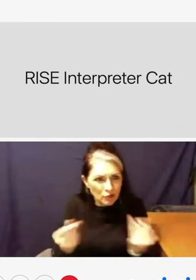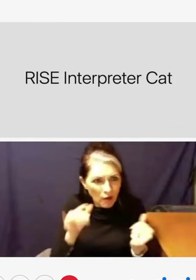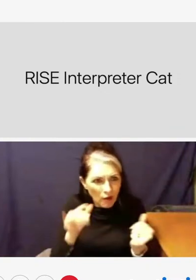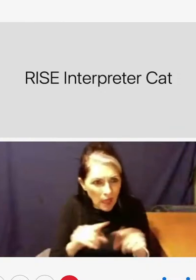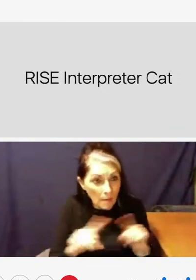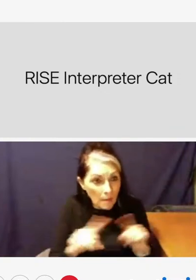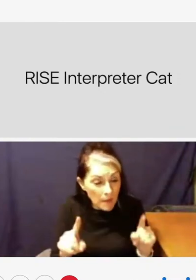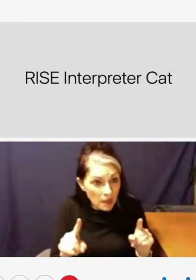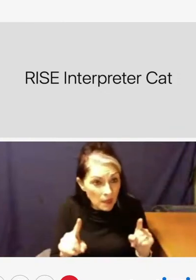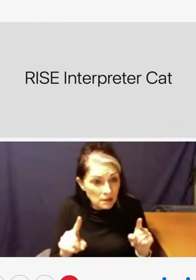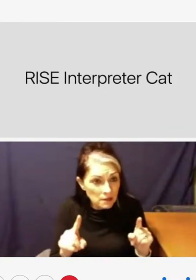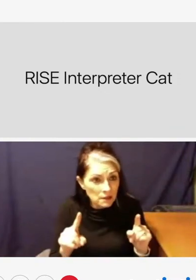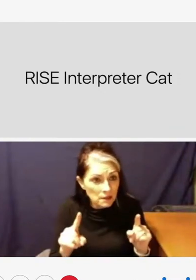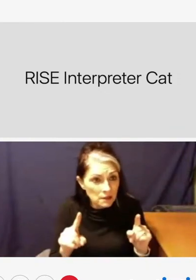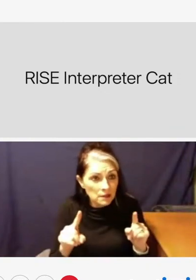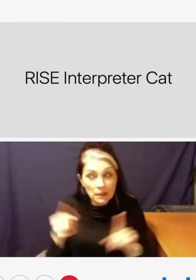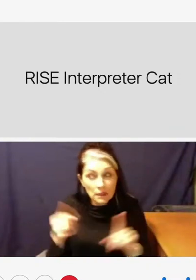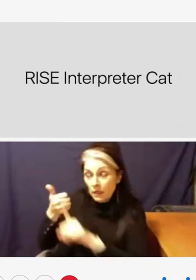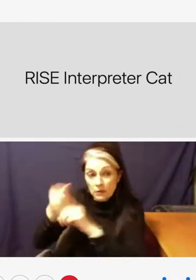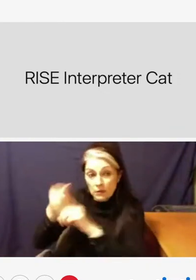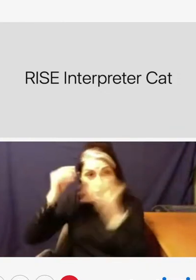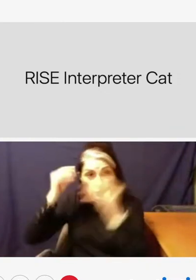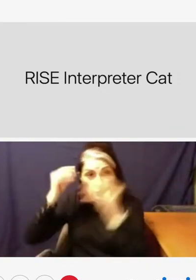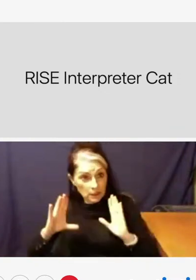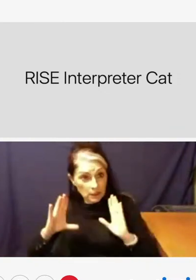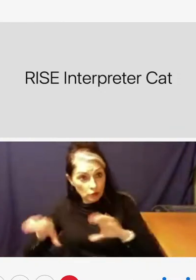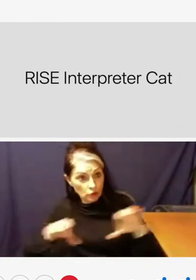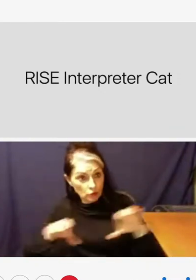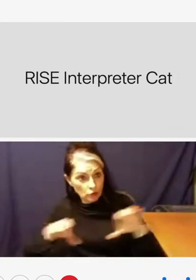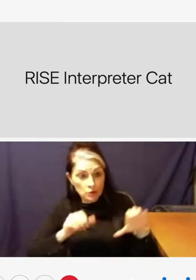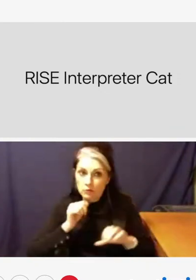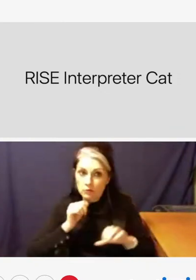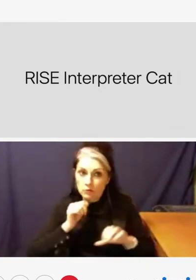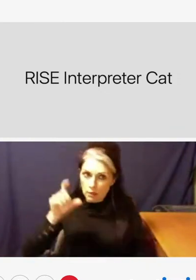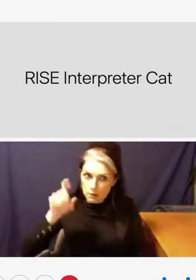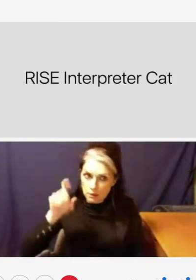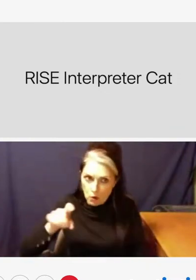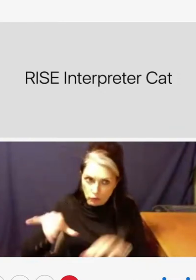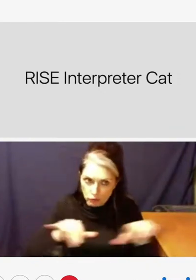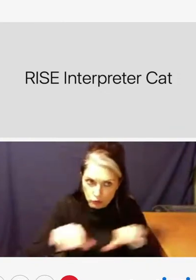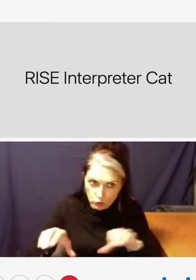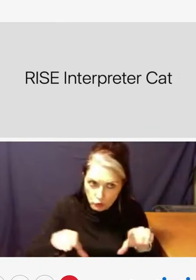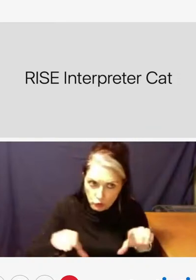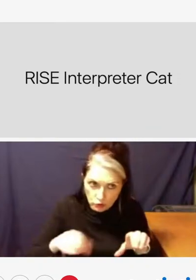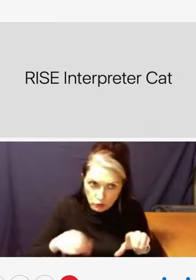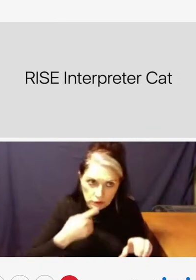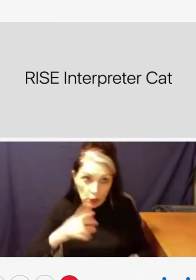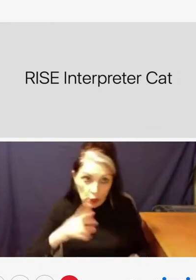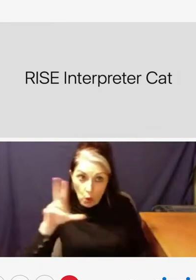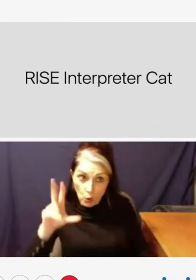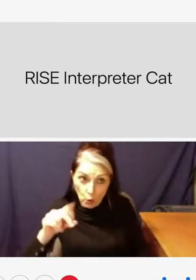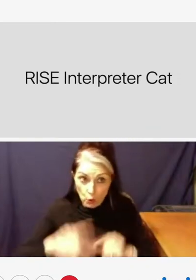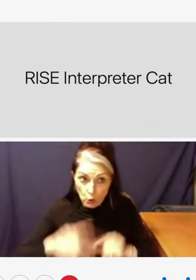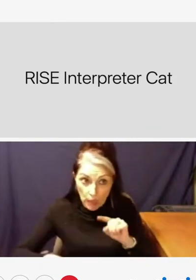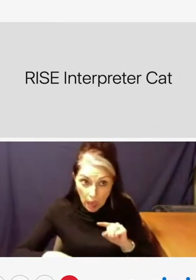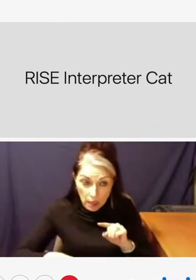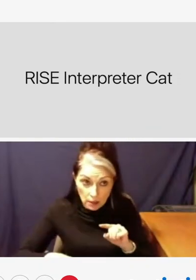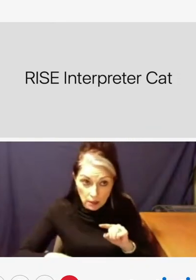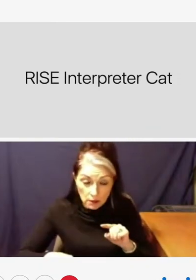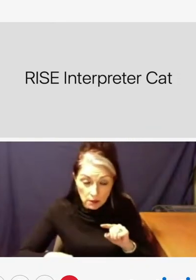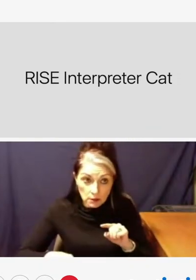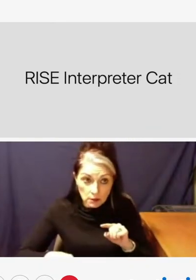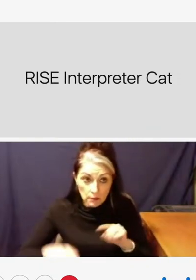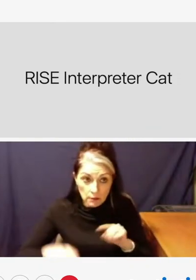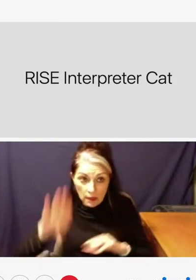did was something he wasn't supposed to do because we've been told not to do it by the Fire Marshals was uh